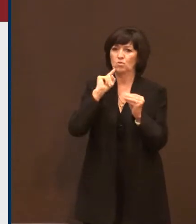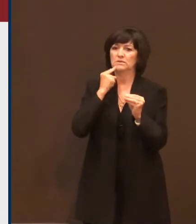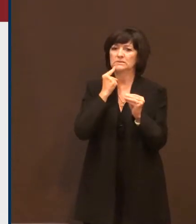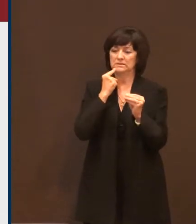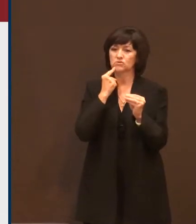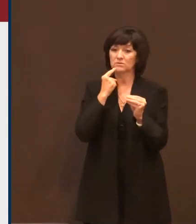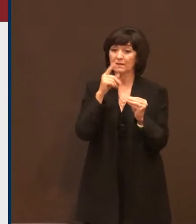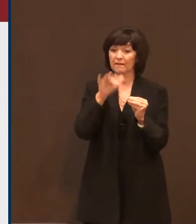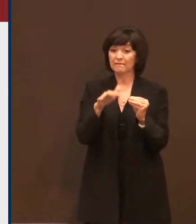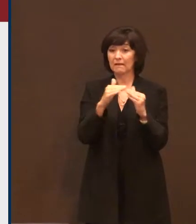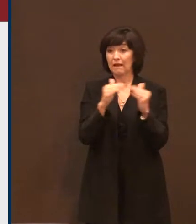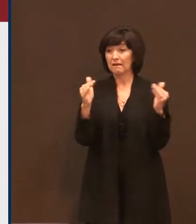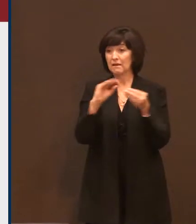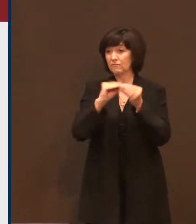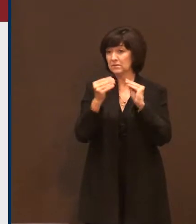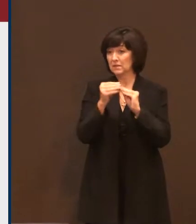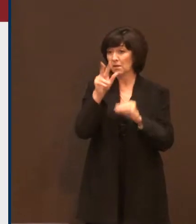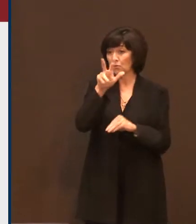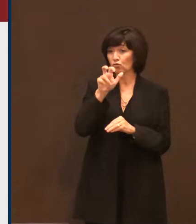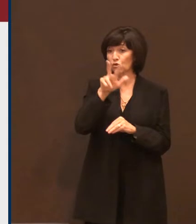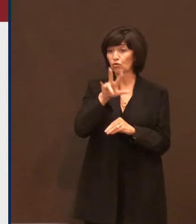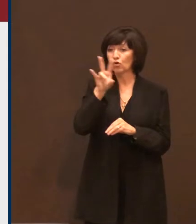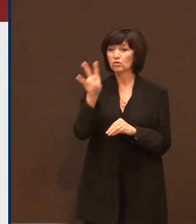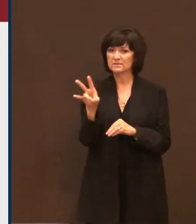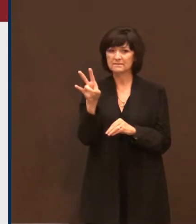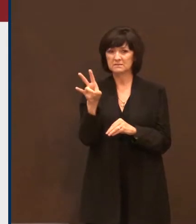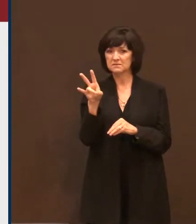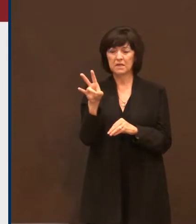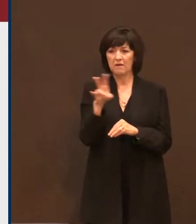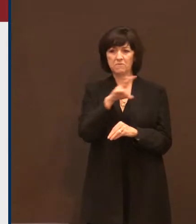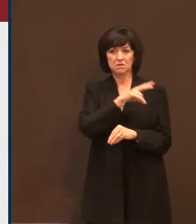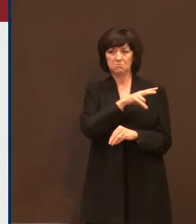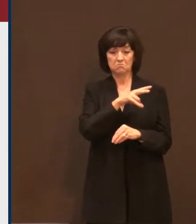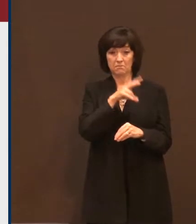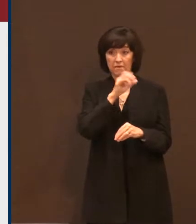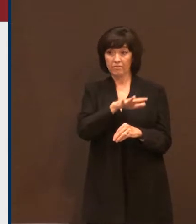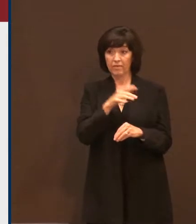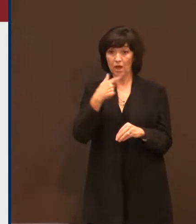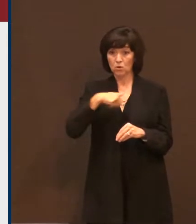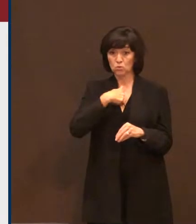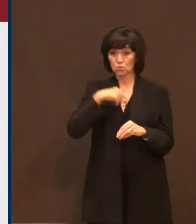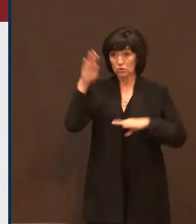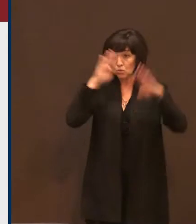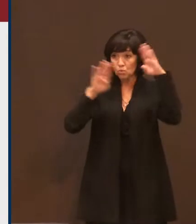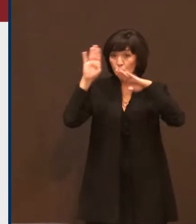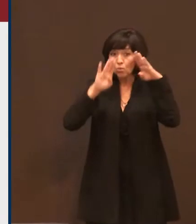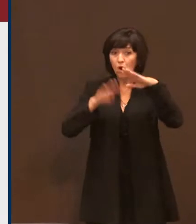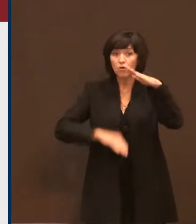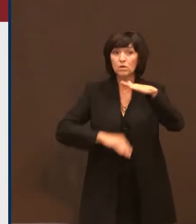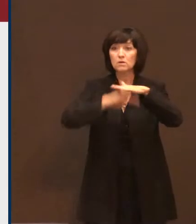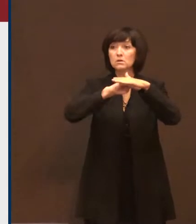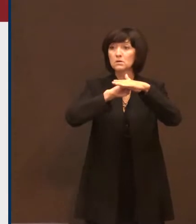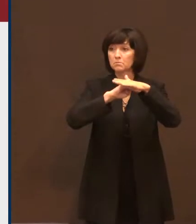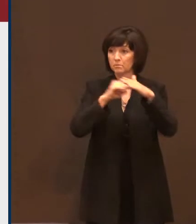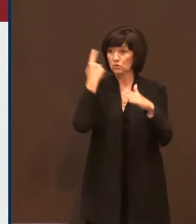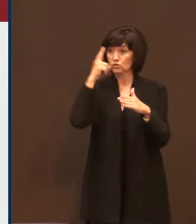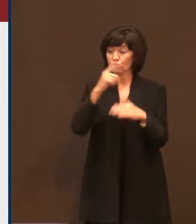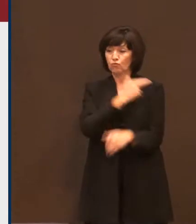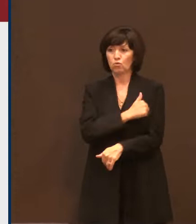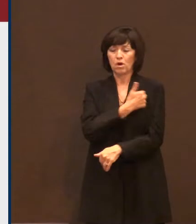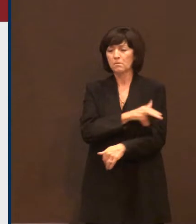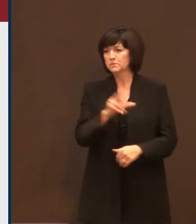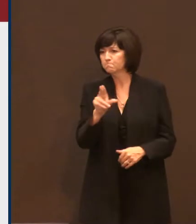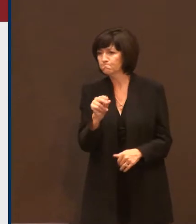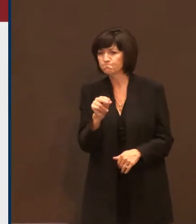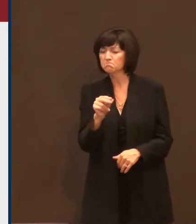level, 337, we were maybe only about halfway, a little over half to our total hospital capacity in a